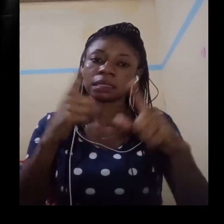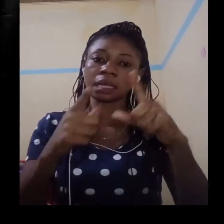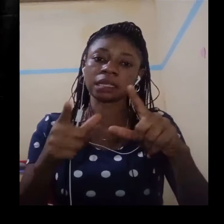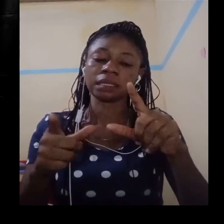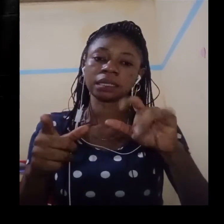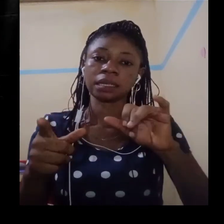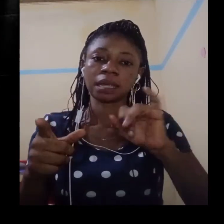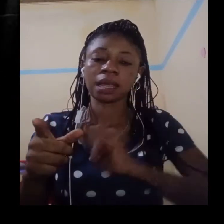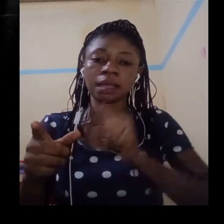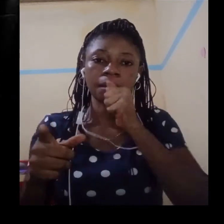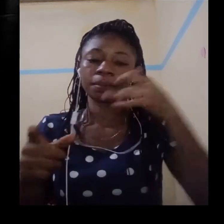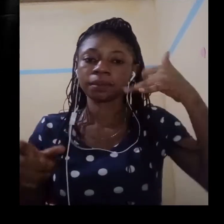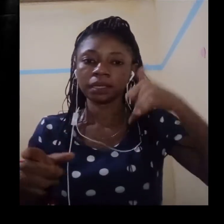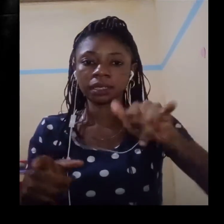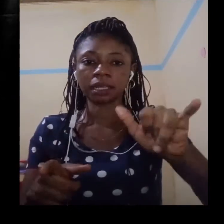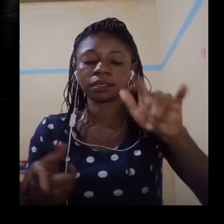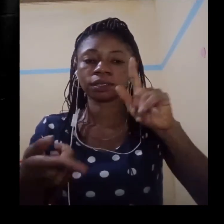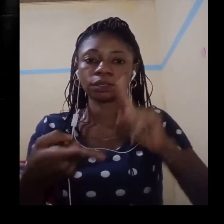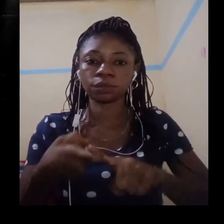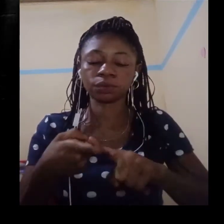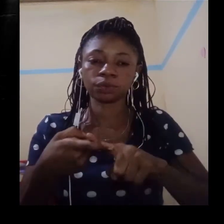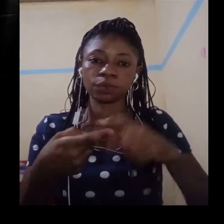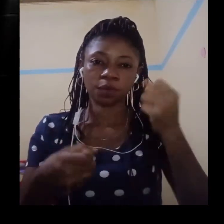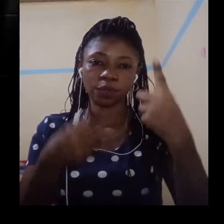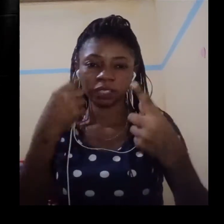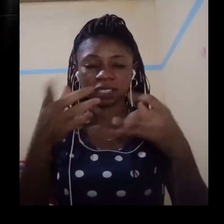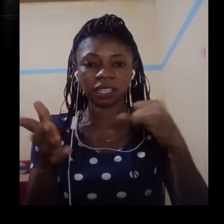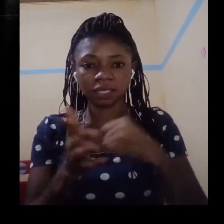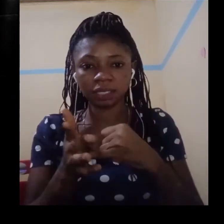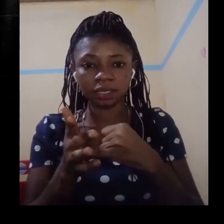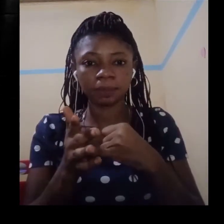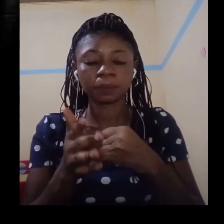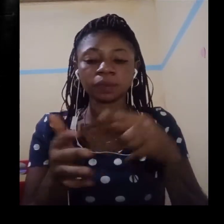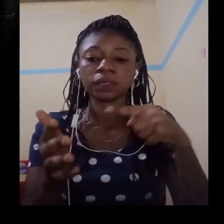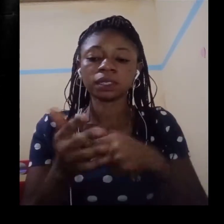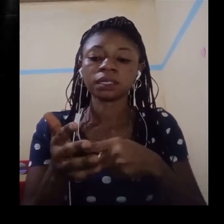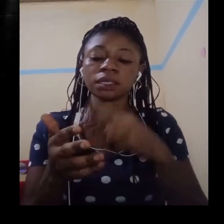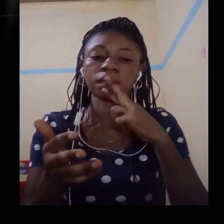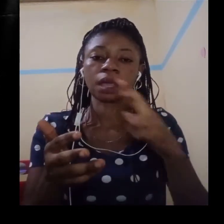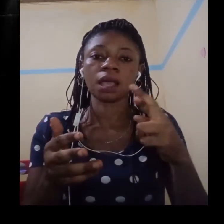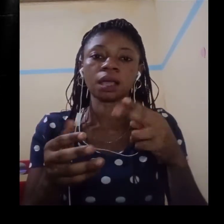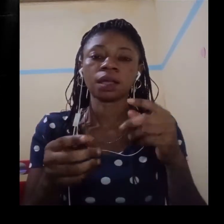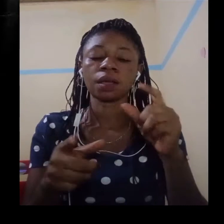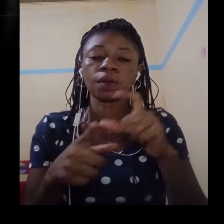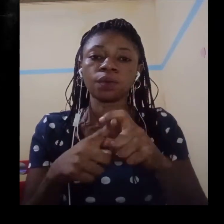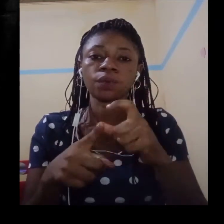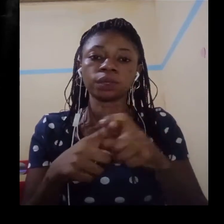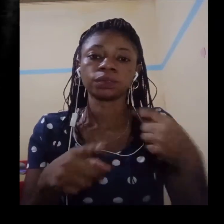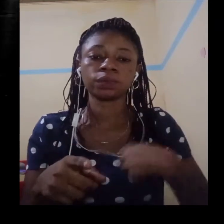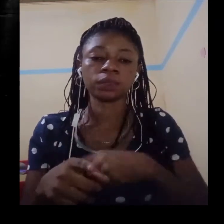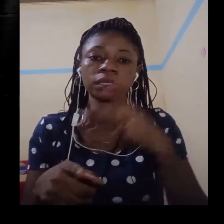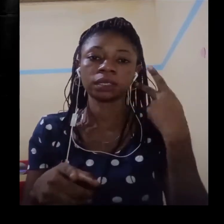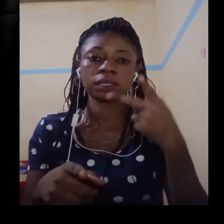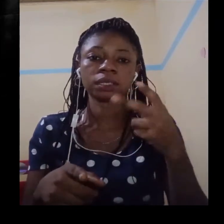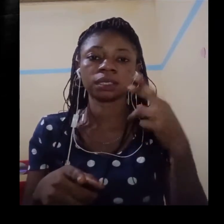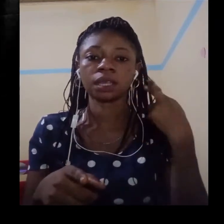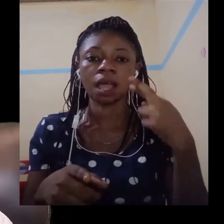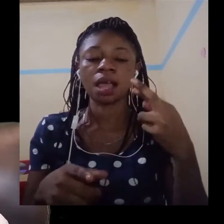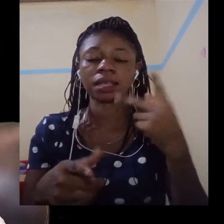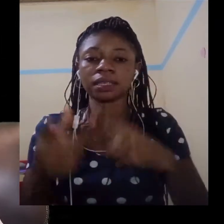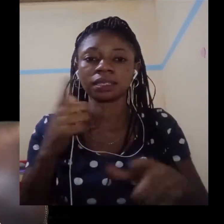closed handshake. Much of her signing in the segment we discussed today